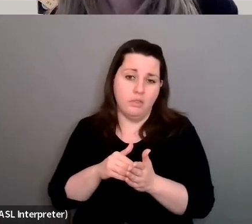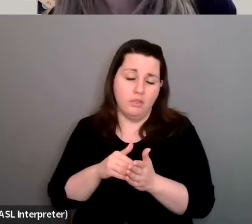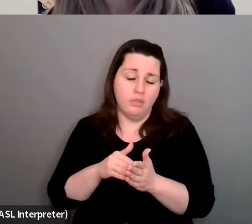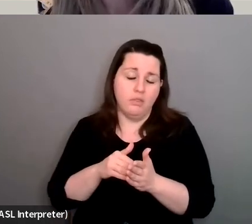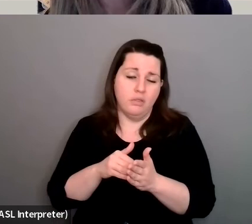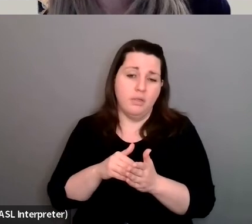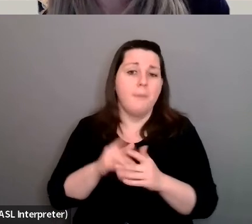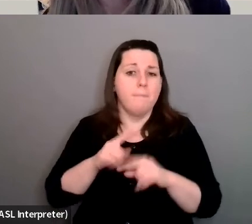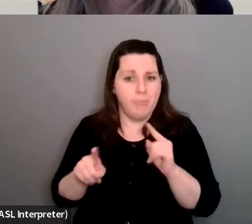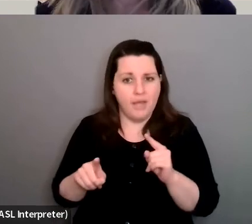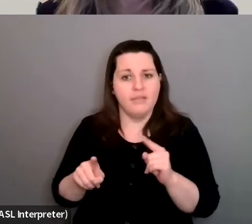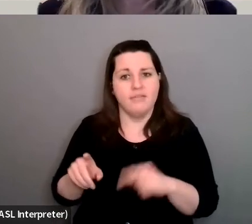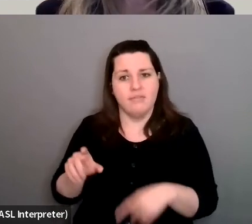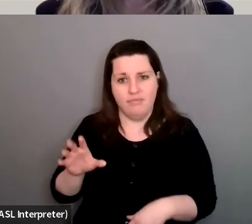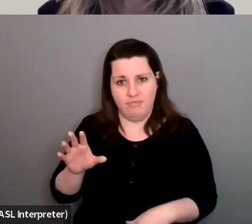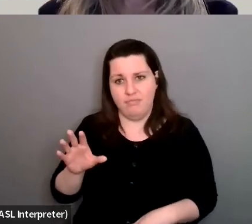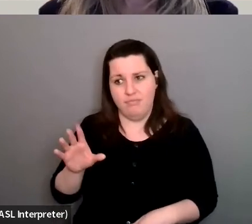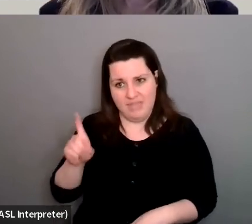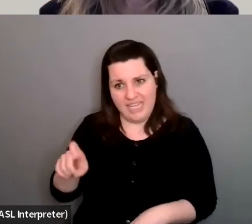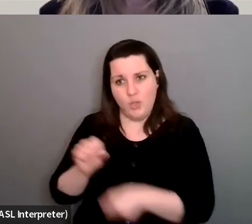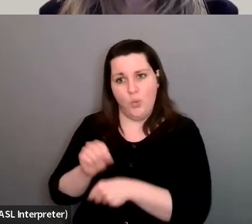but you would have to have that work income.